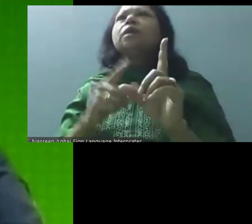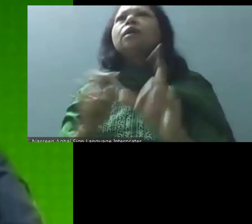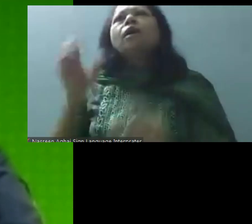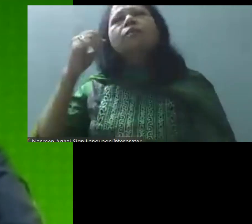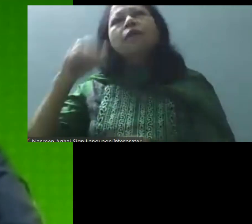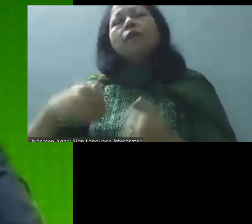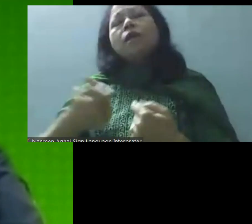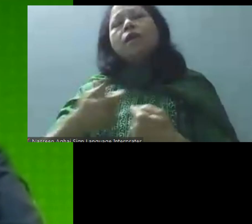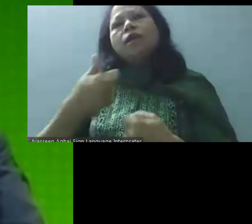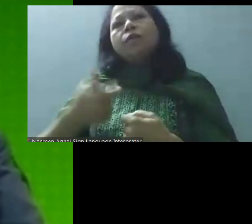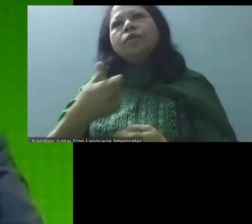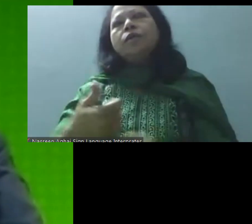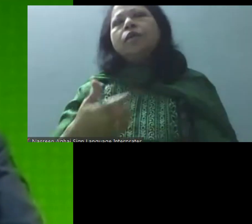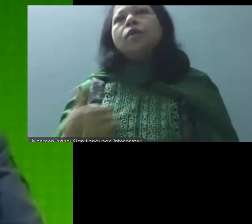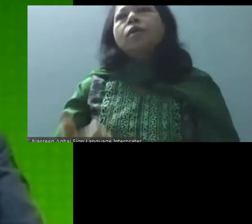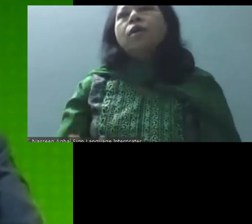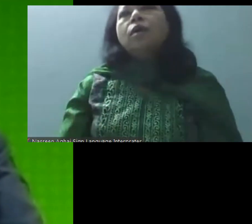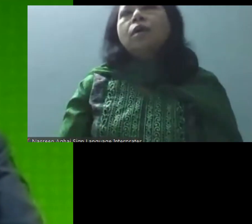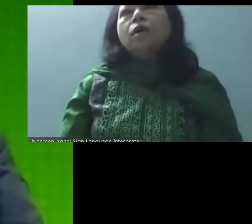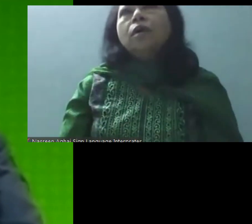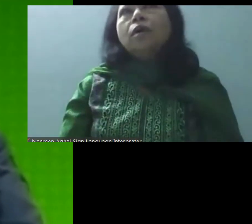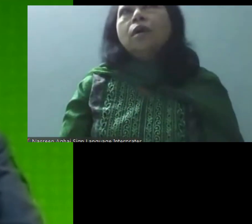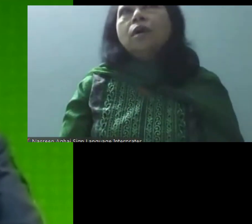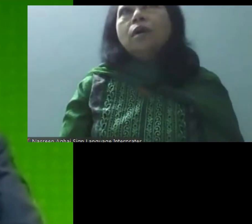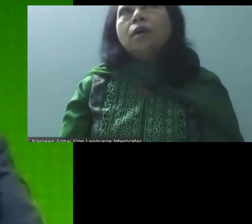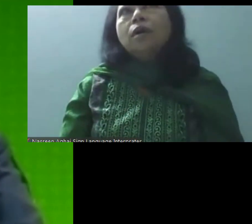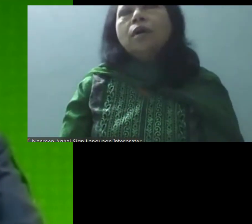they are passed on to